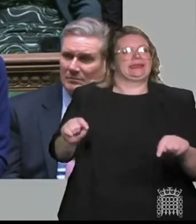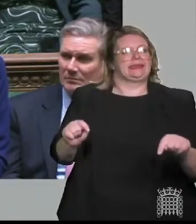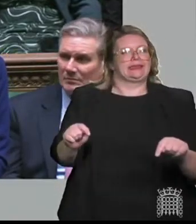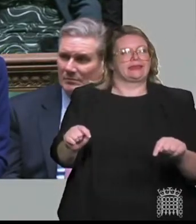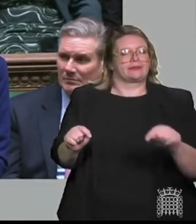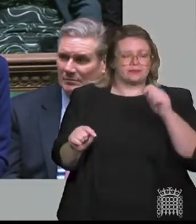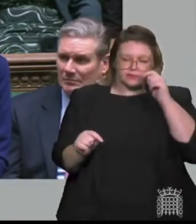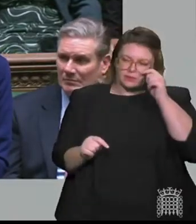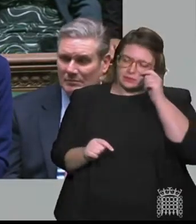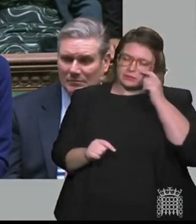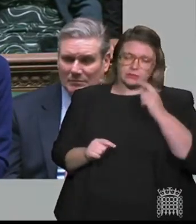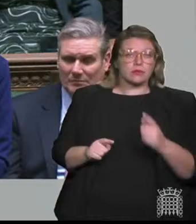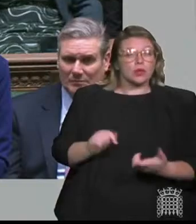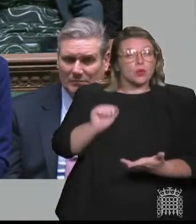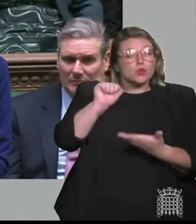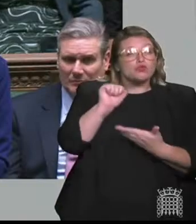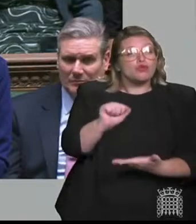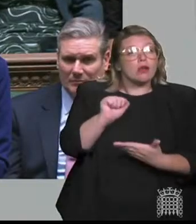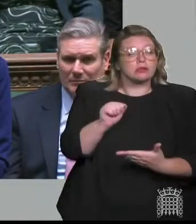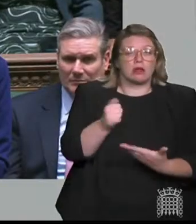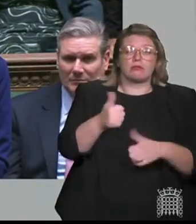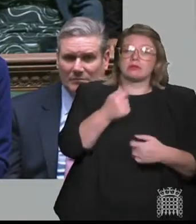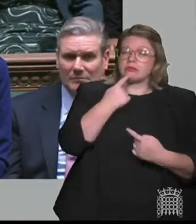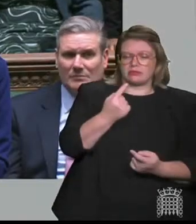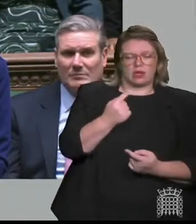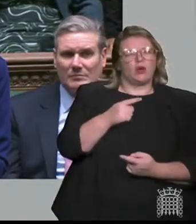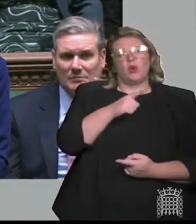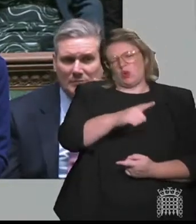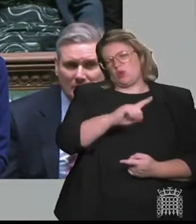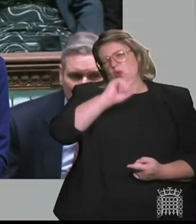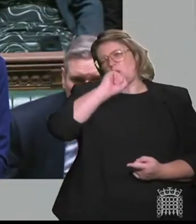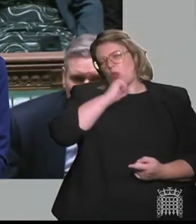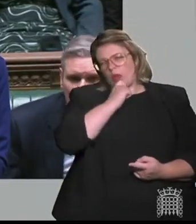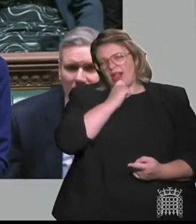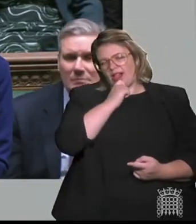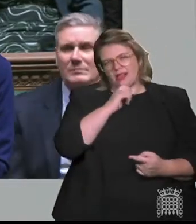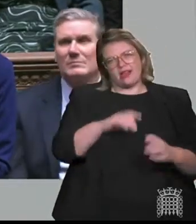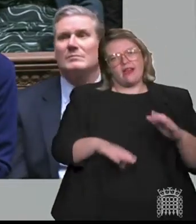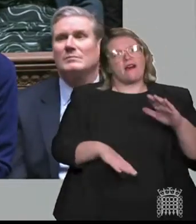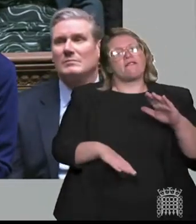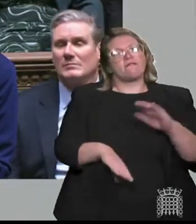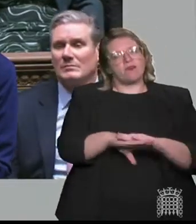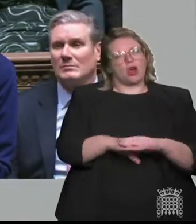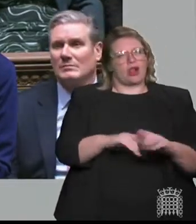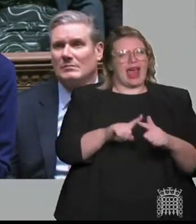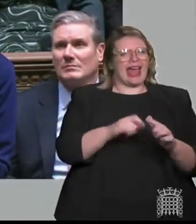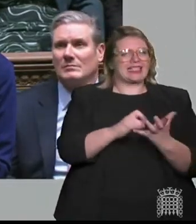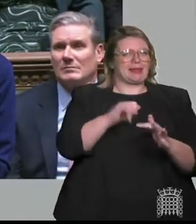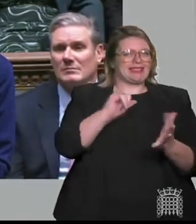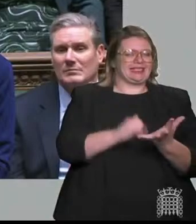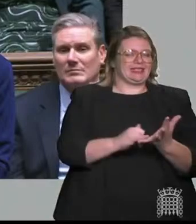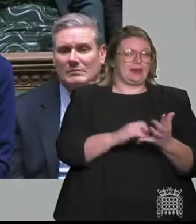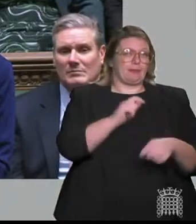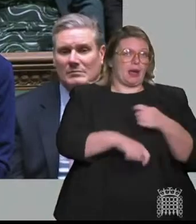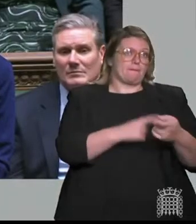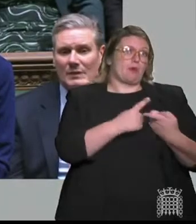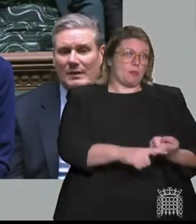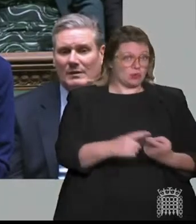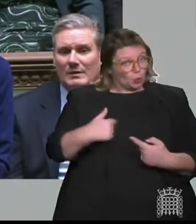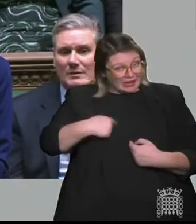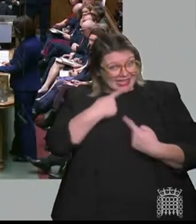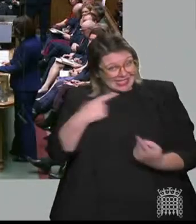welcome the fact that the Chancellor has announced that he will make full expensing permanent, another thing that we have been calling